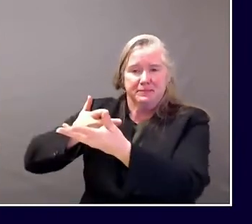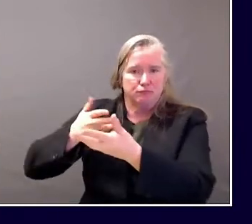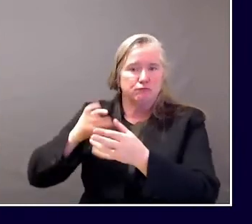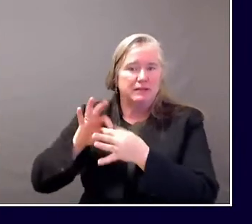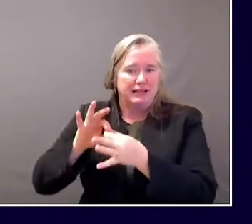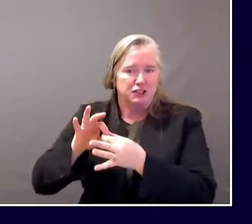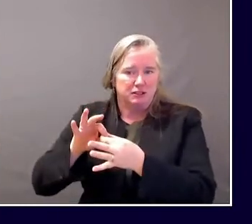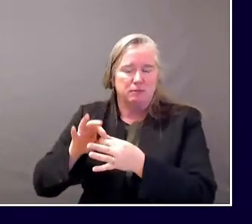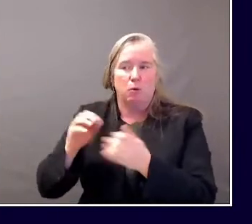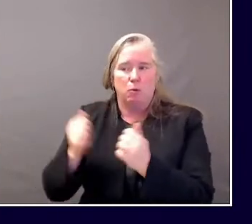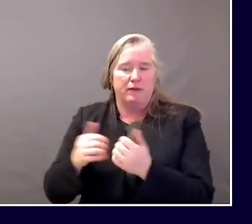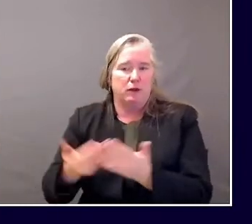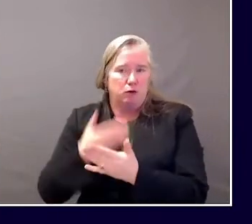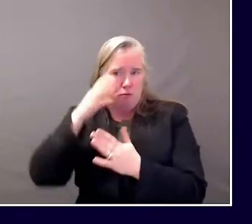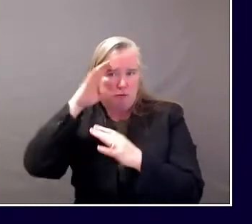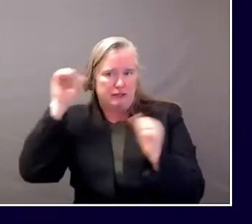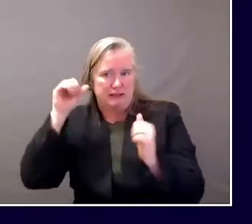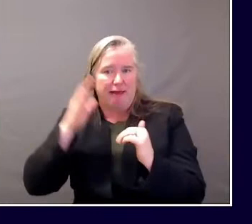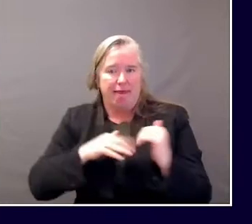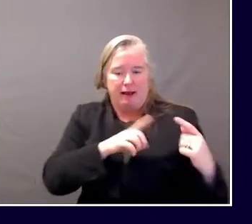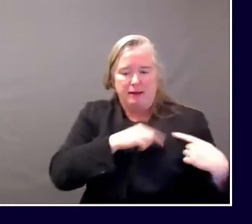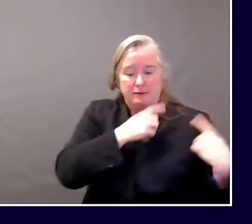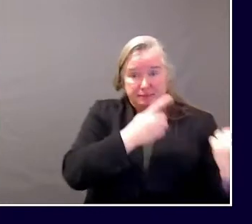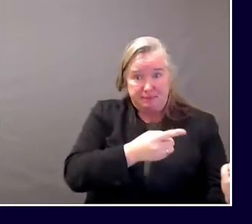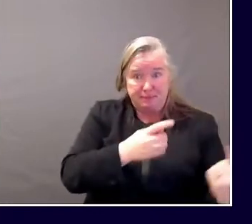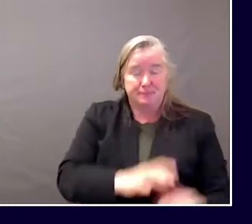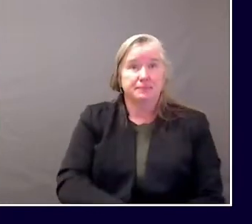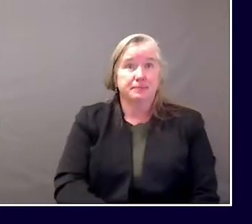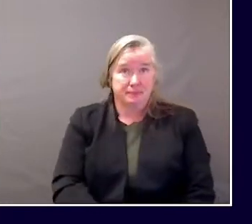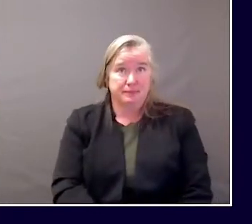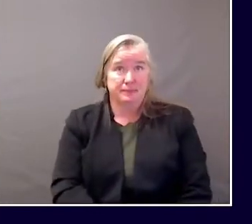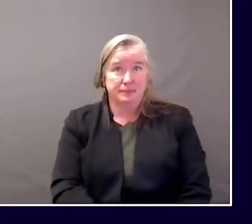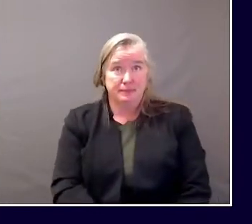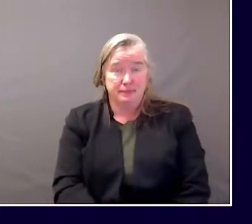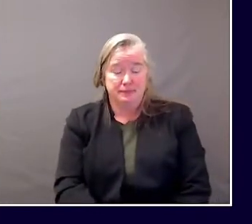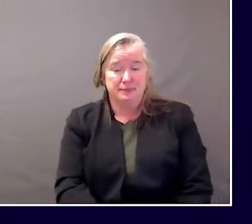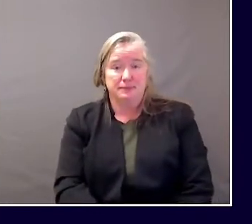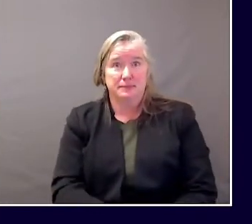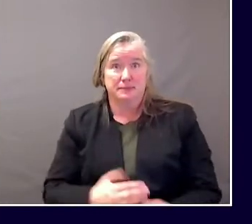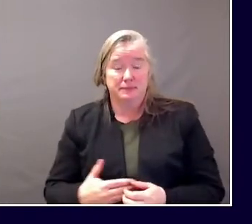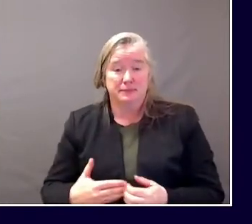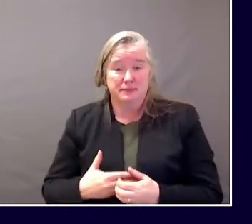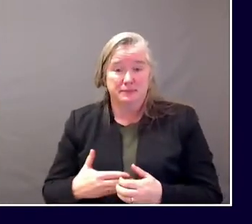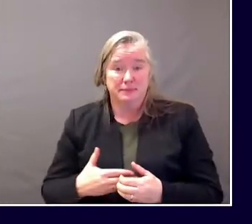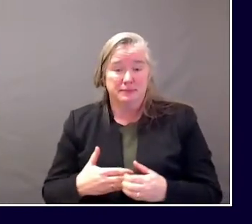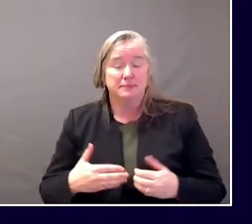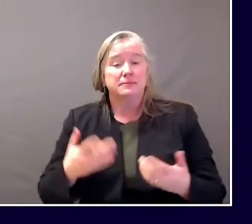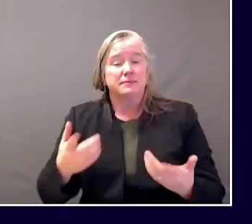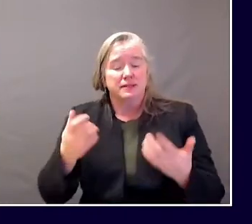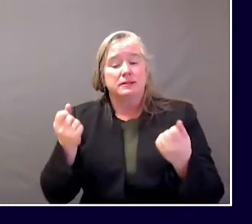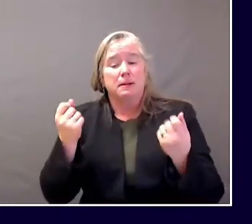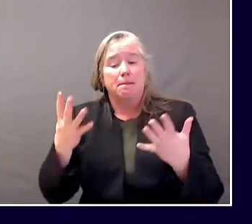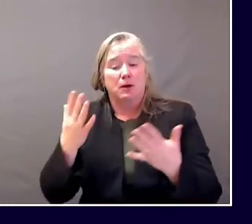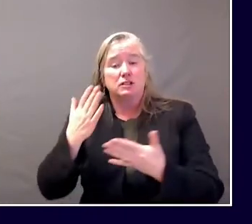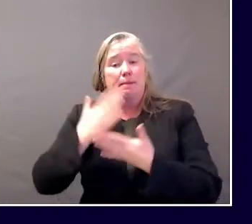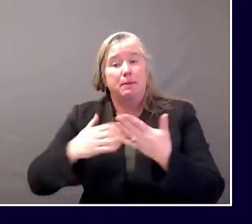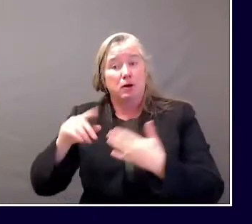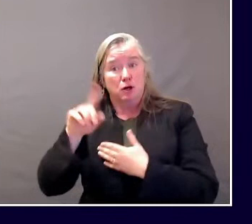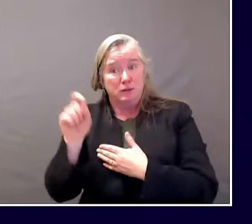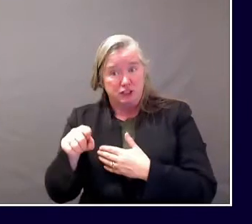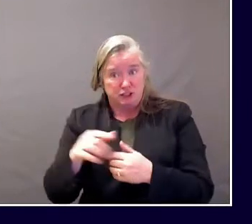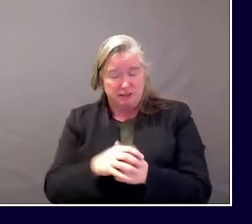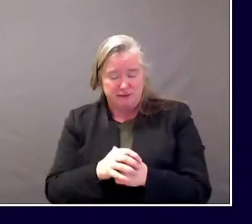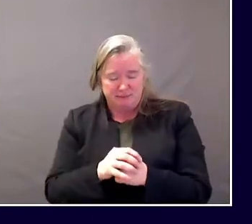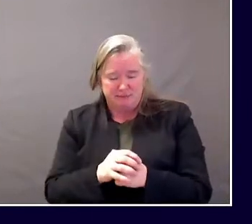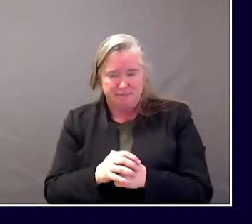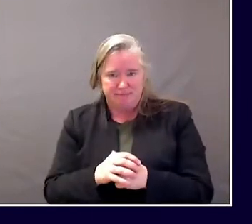the incoming administration. Great. And then just a second kind of multi-part question. Do we have